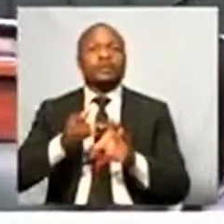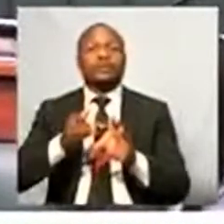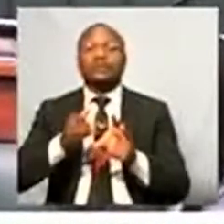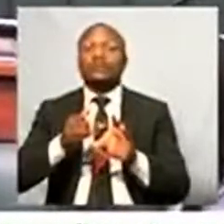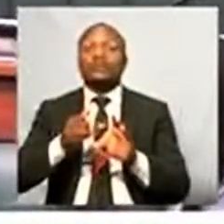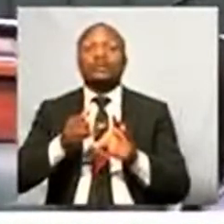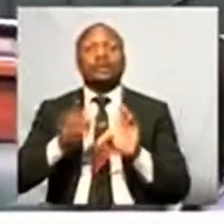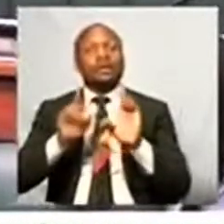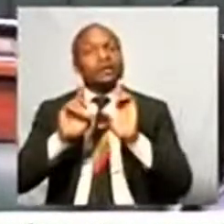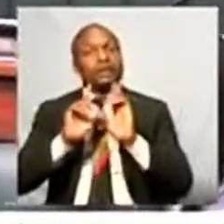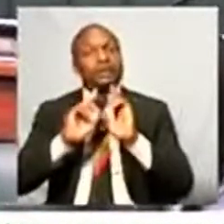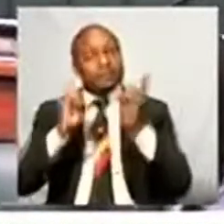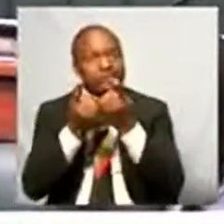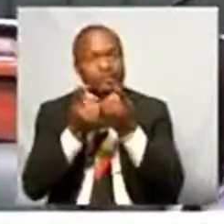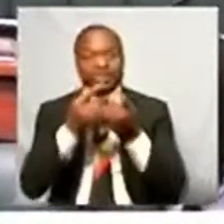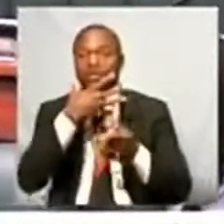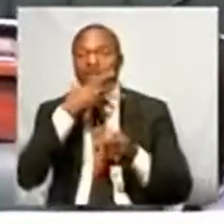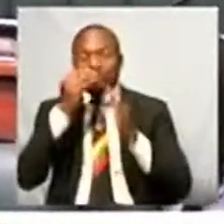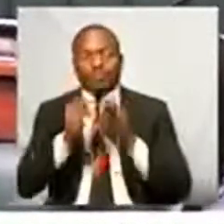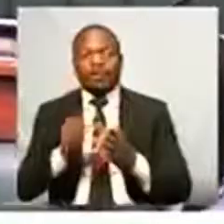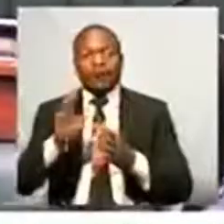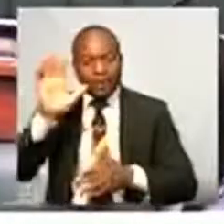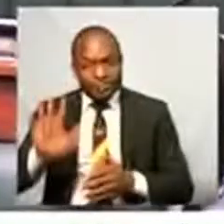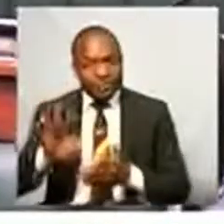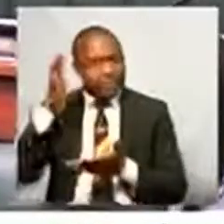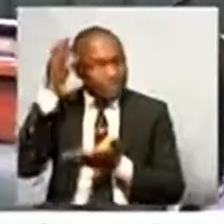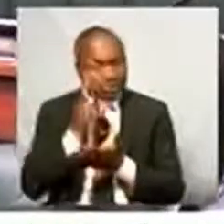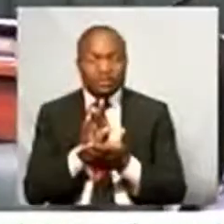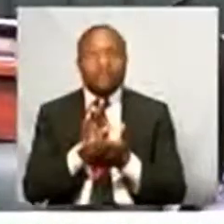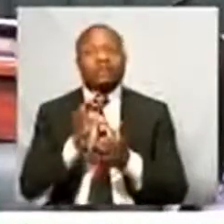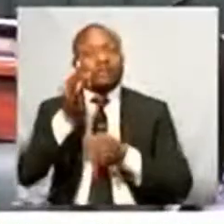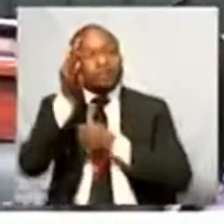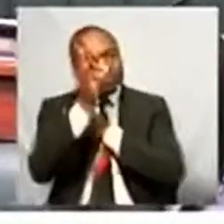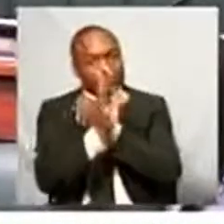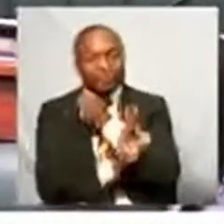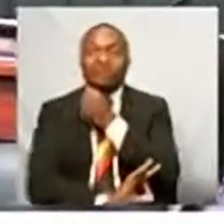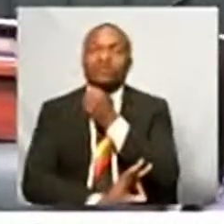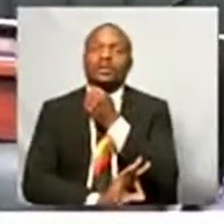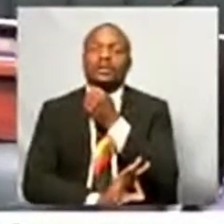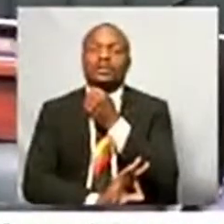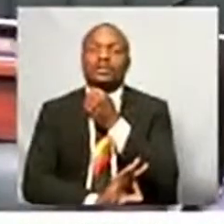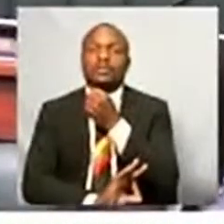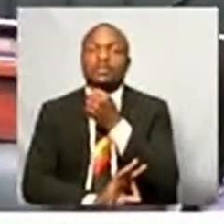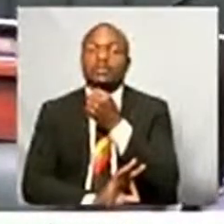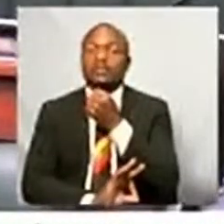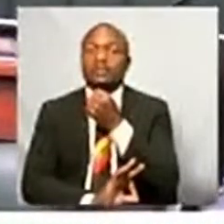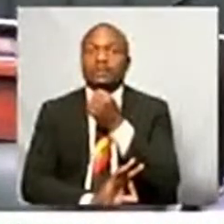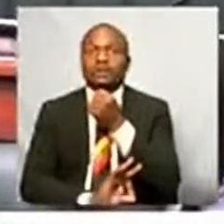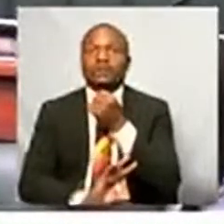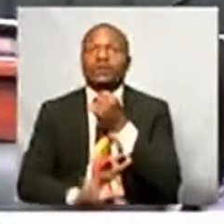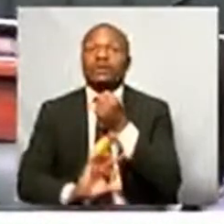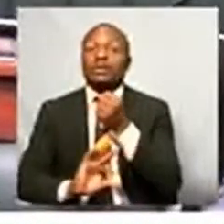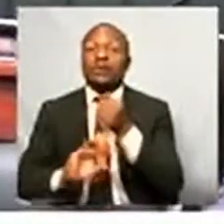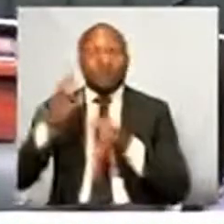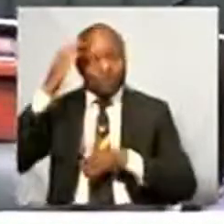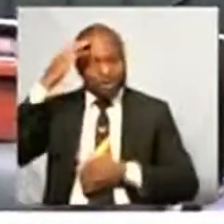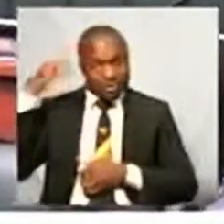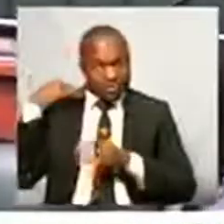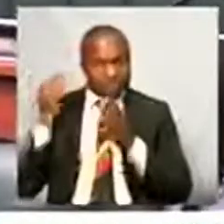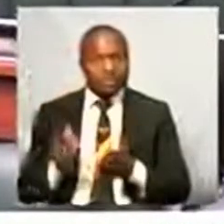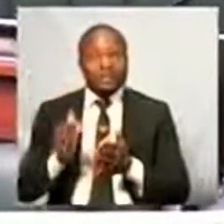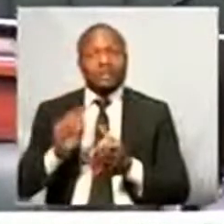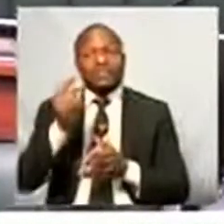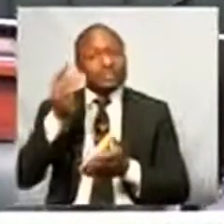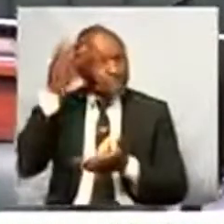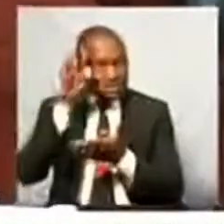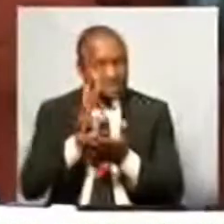commissioners, permanent secretaries, foreign dignitaries such as, first secretaries and the high commissions? I thank you, Madam